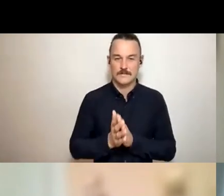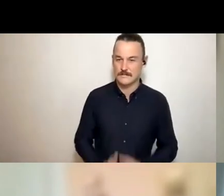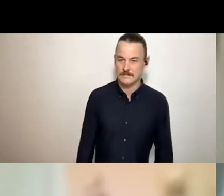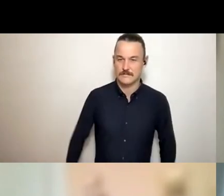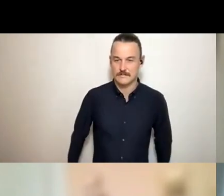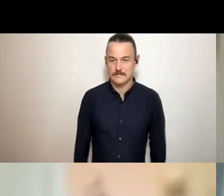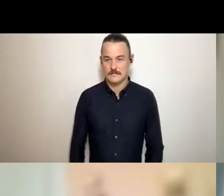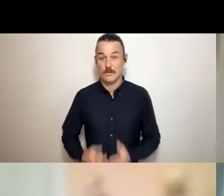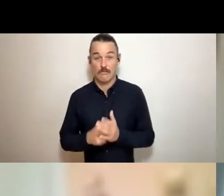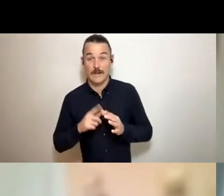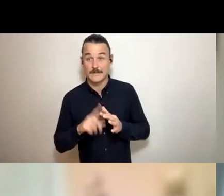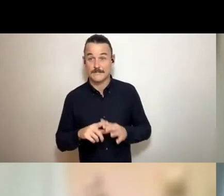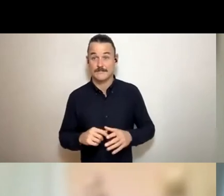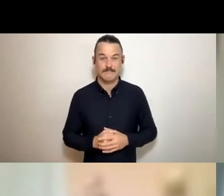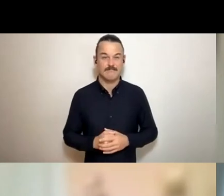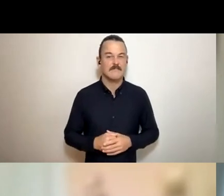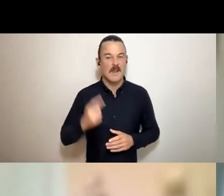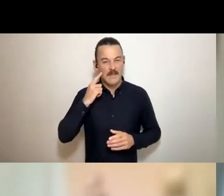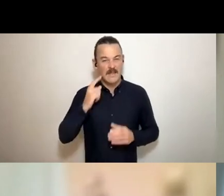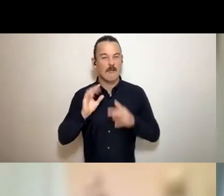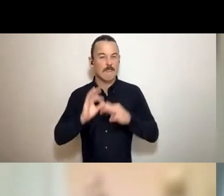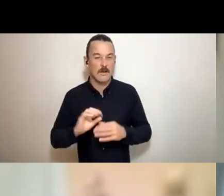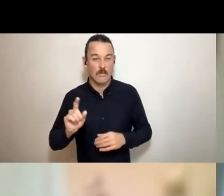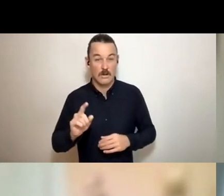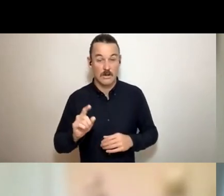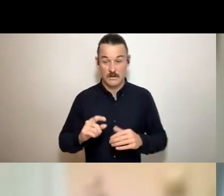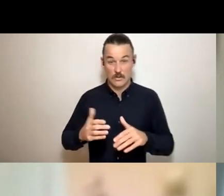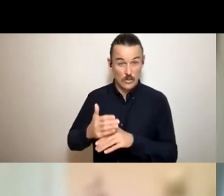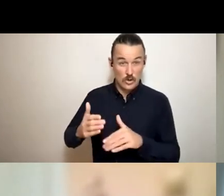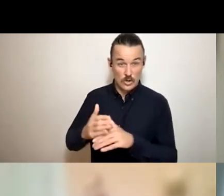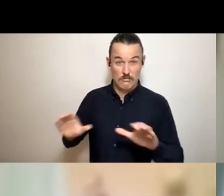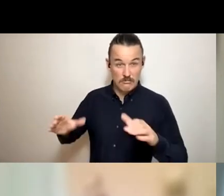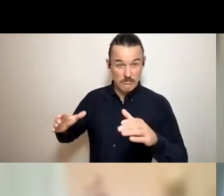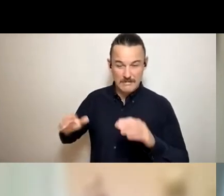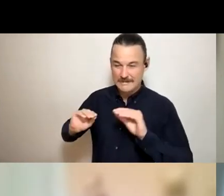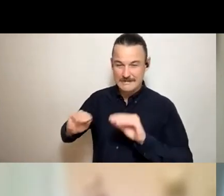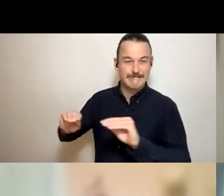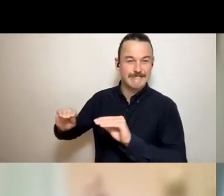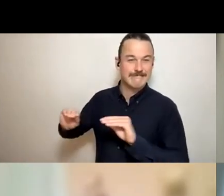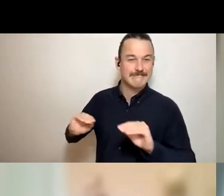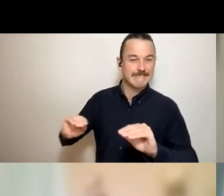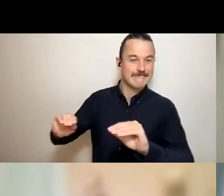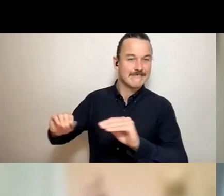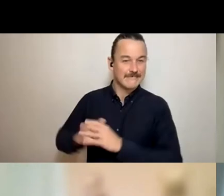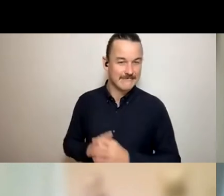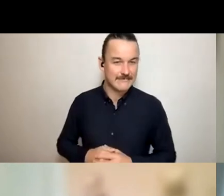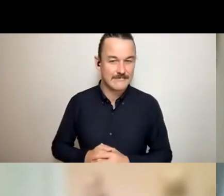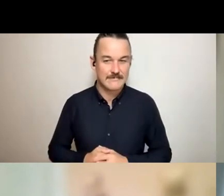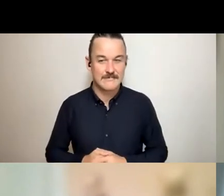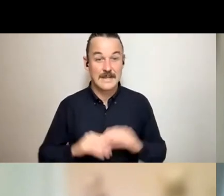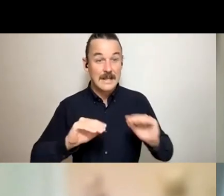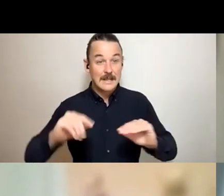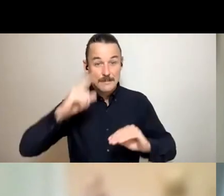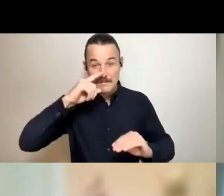well, I think it's very much about, um, educating the workforce and educating the people in those settings to, um, you know, ensure that they